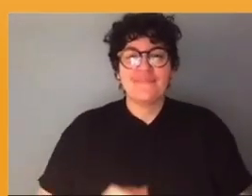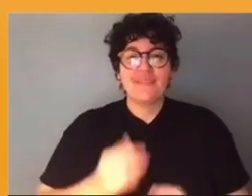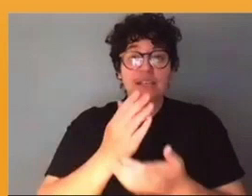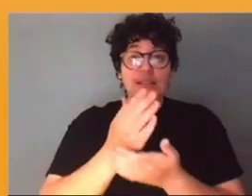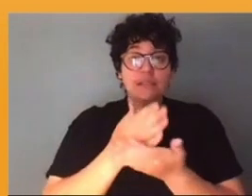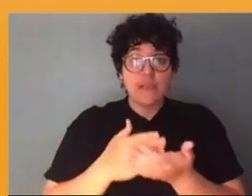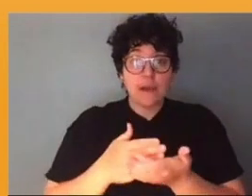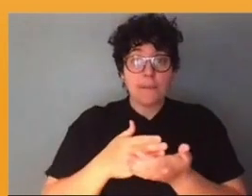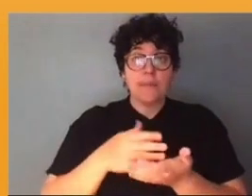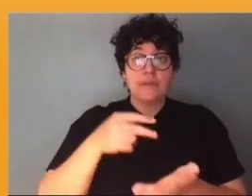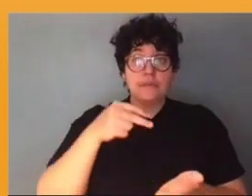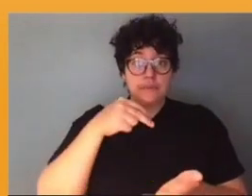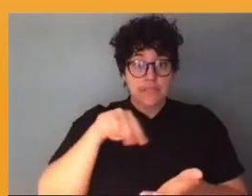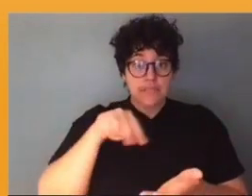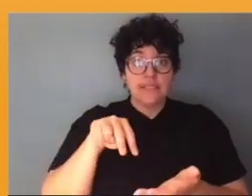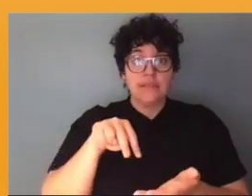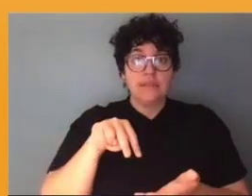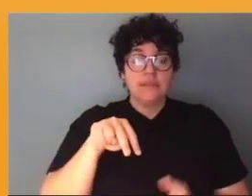that